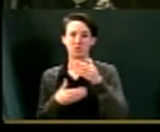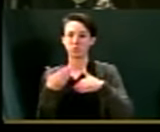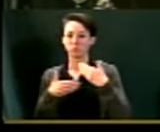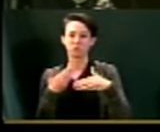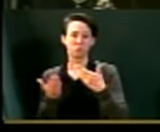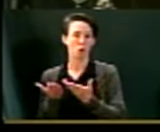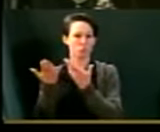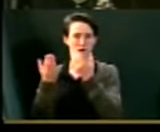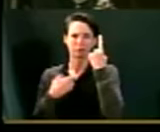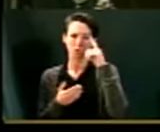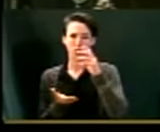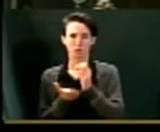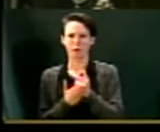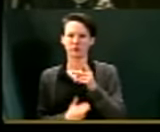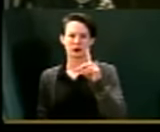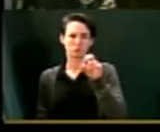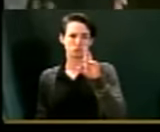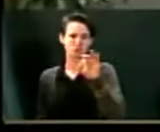approve a draft?